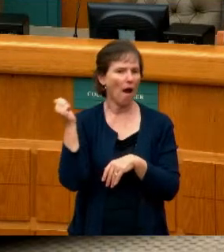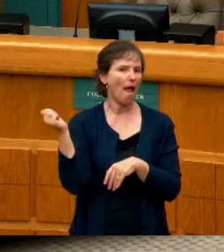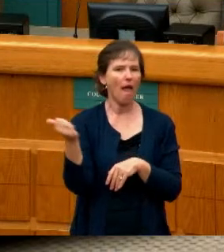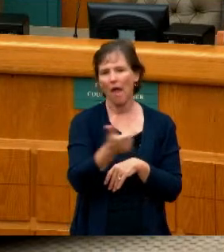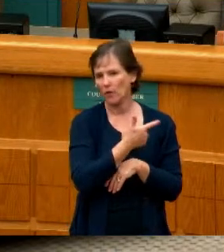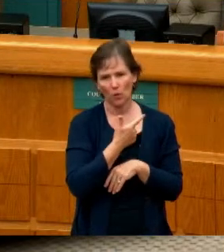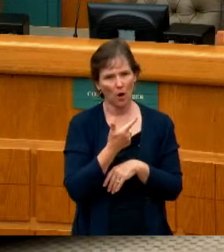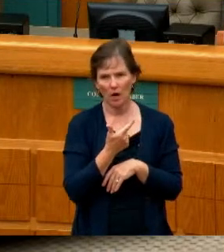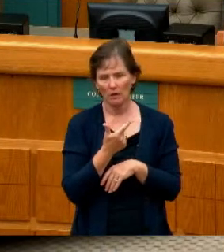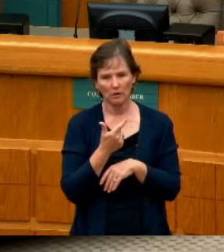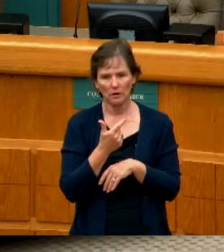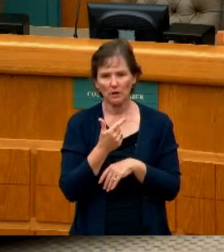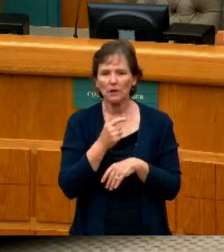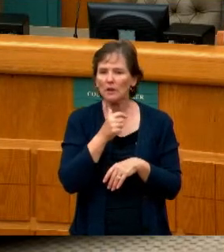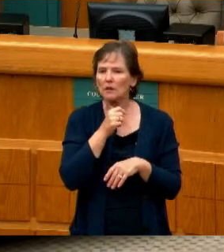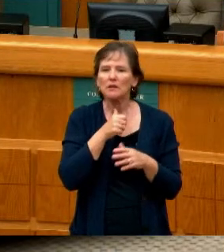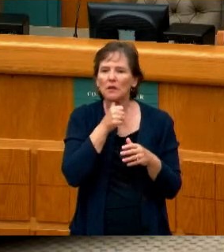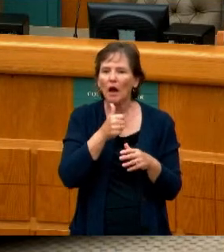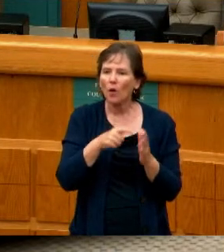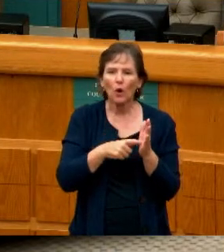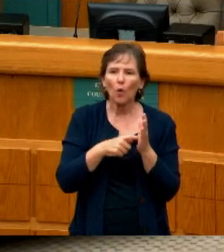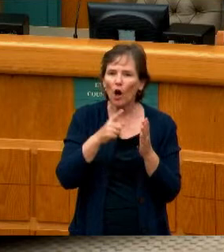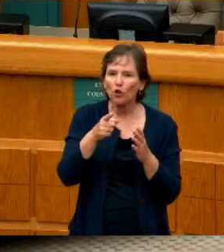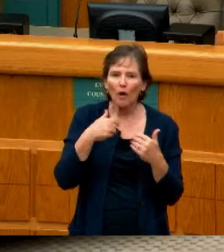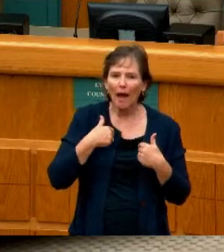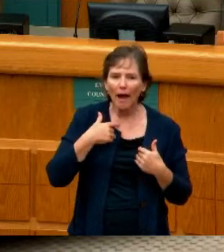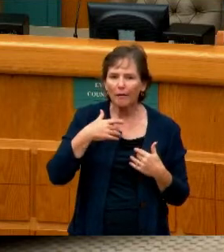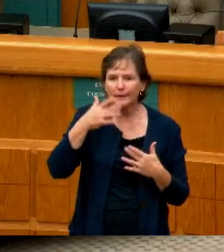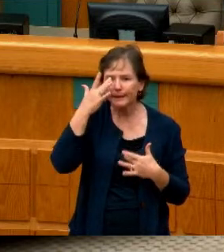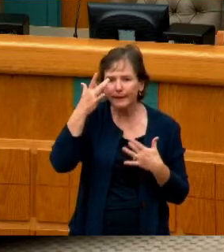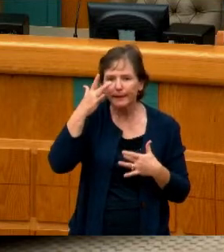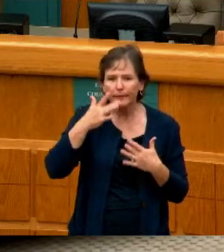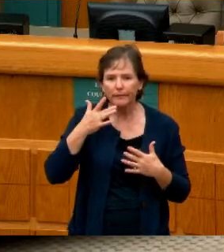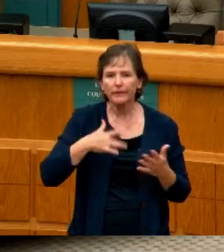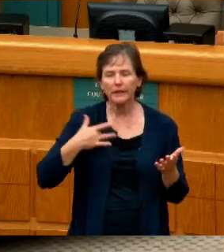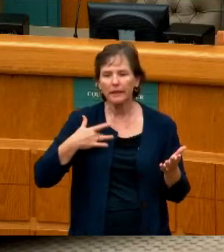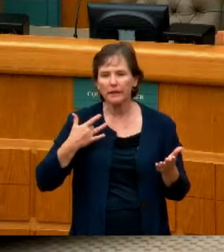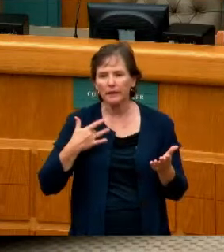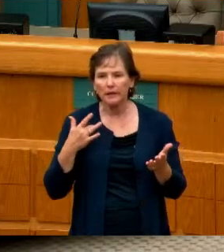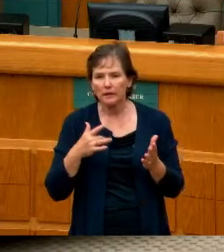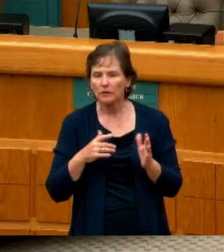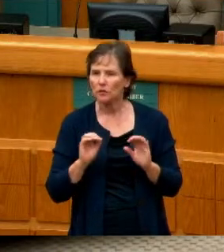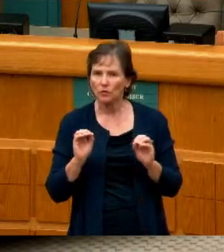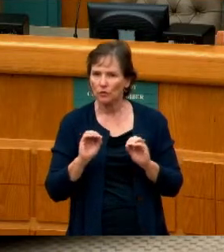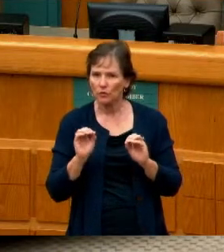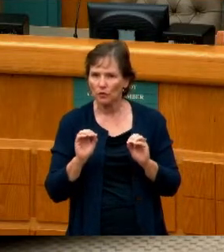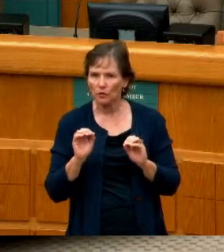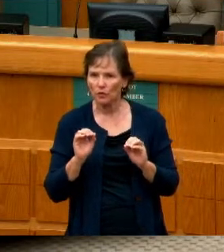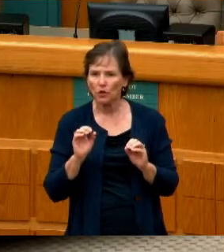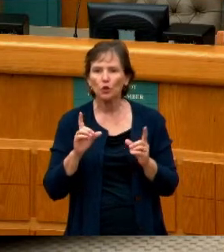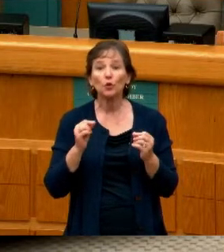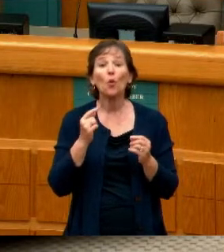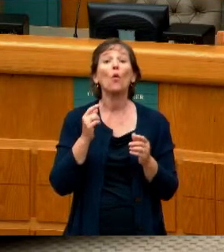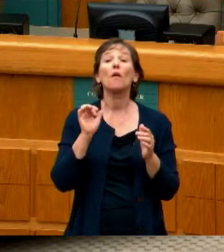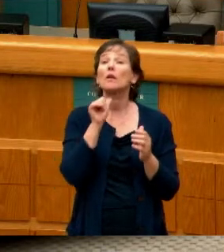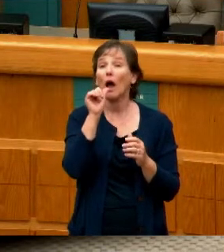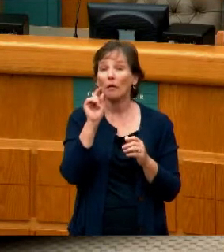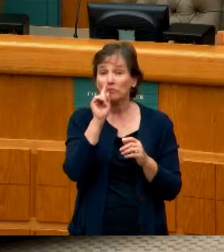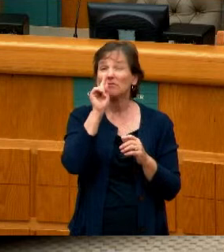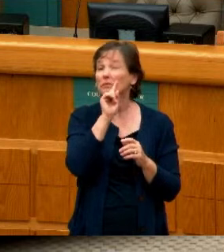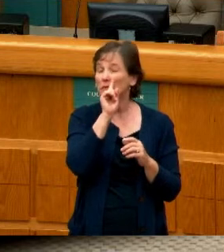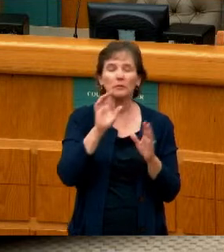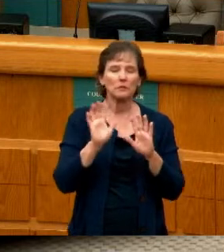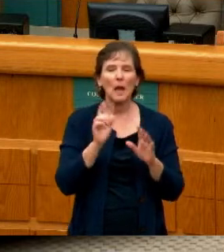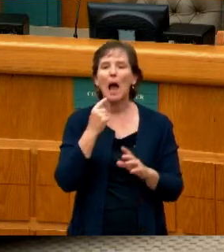your family. And remember, it's for everybody. You don't even have to have symptoms. So